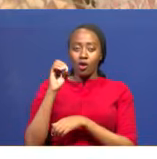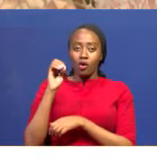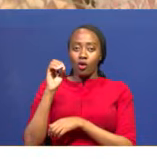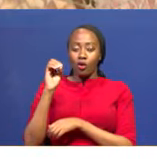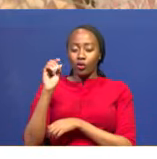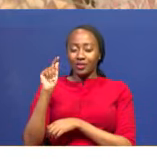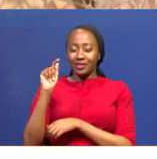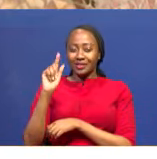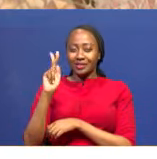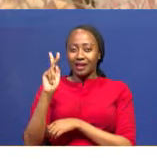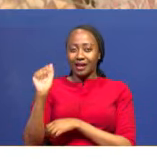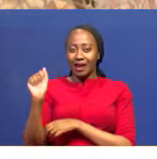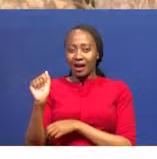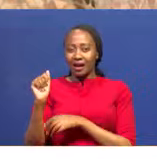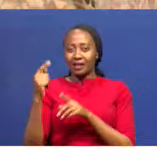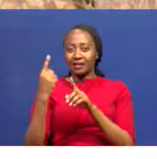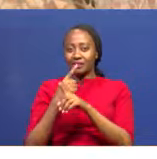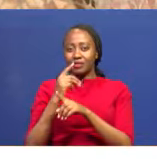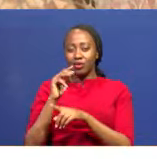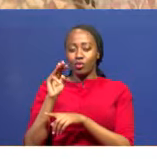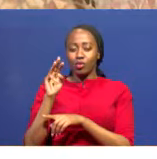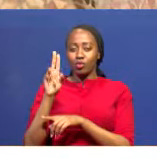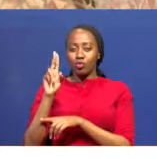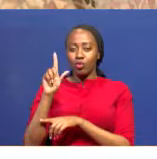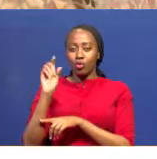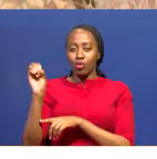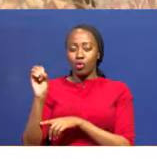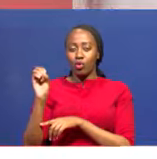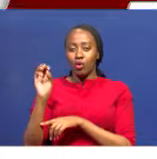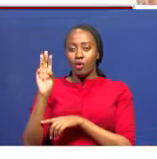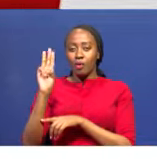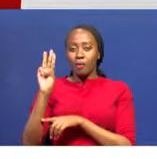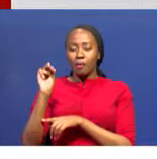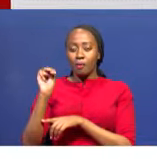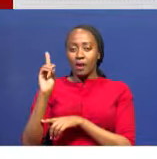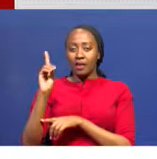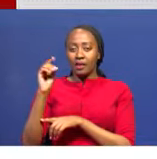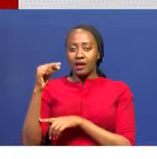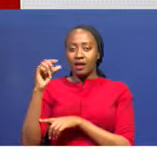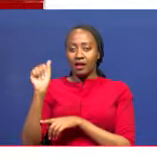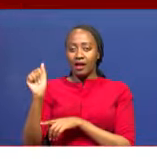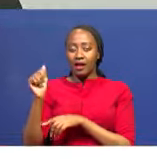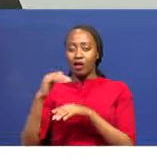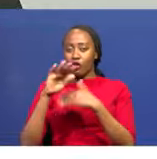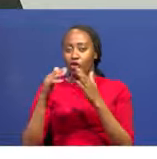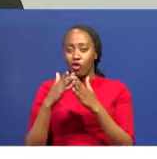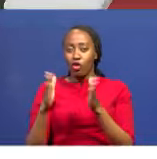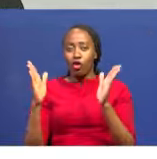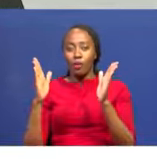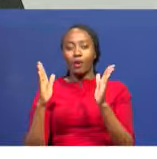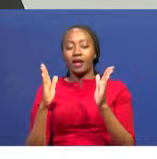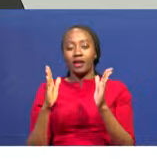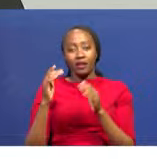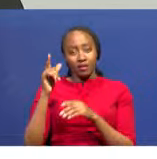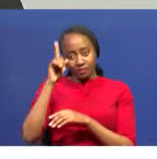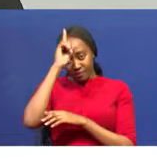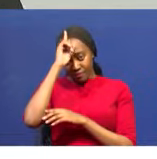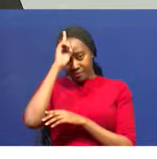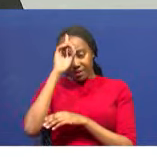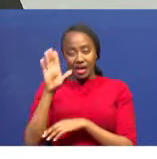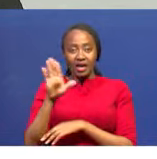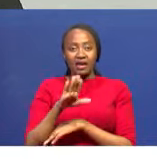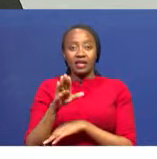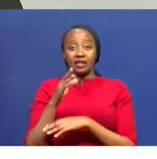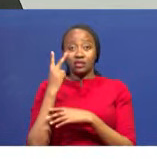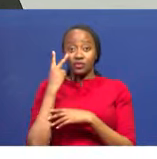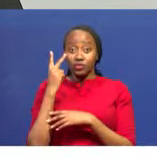Kotawa, and Opapo, Mulo, Madiaba, and Kabuoro bridges, all of which opened up rural areas. Well, if you're just joining